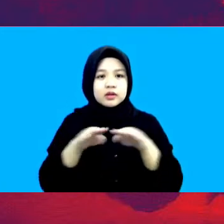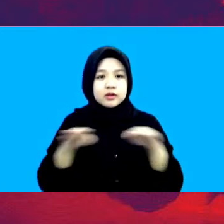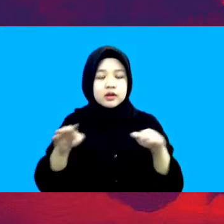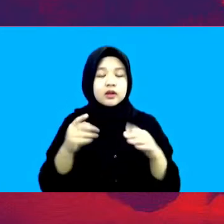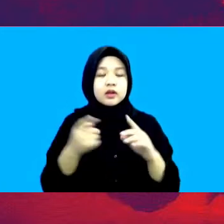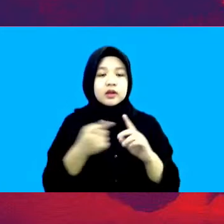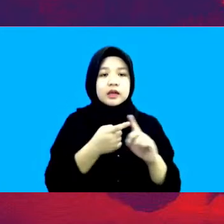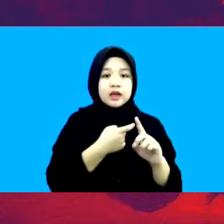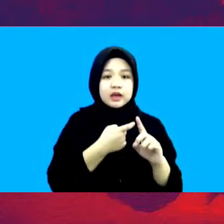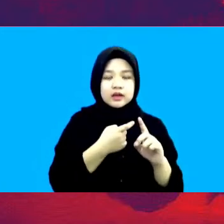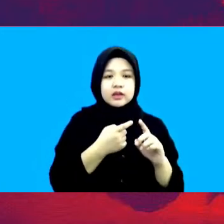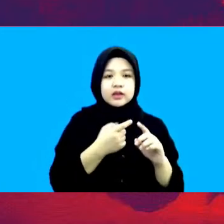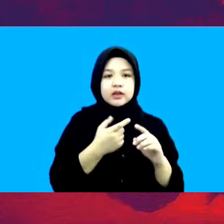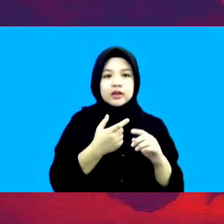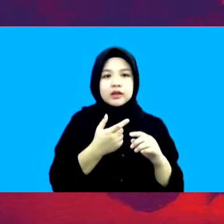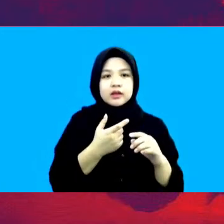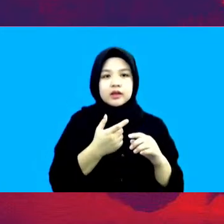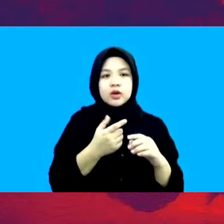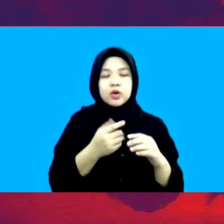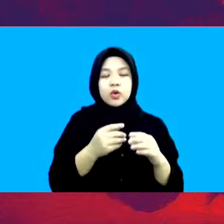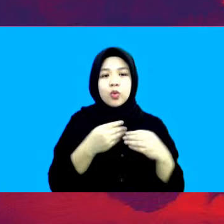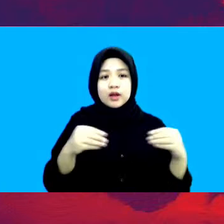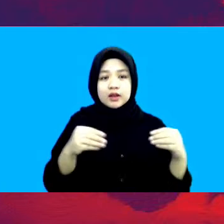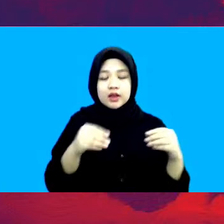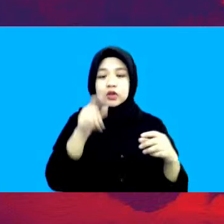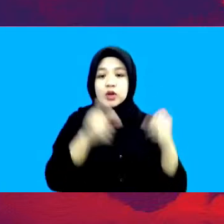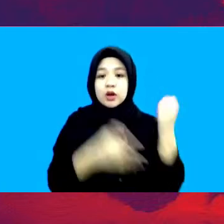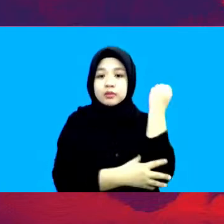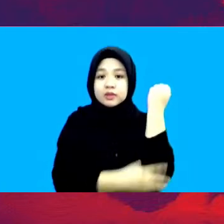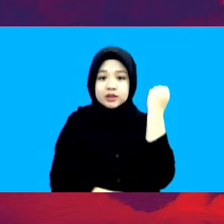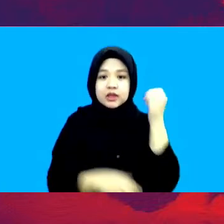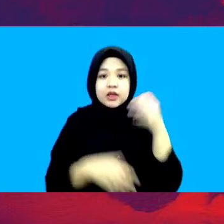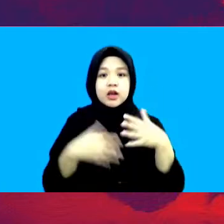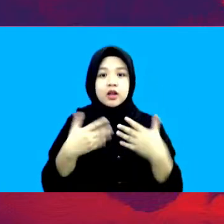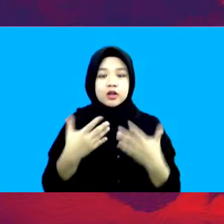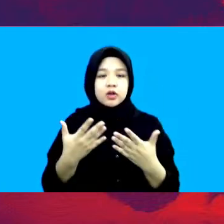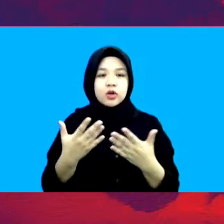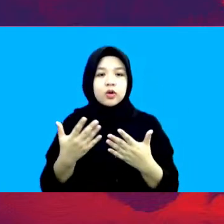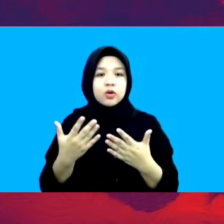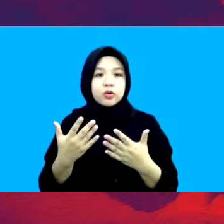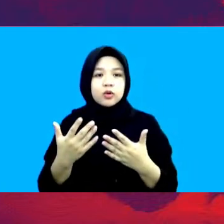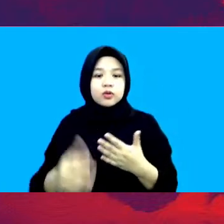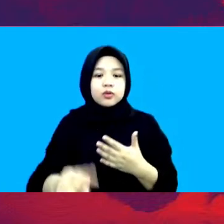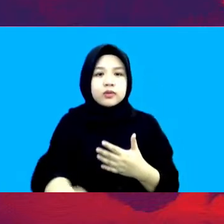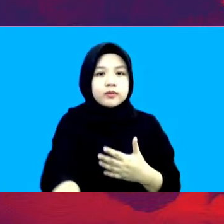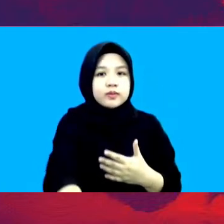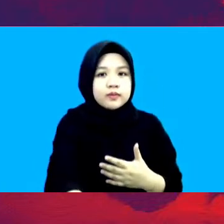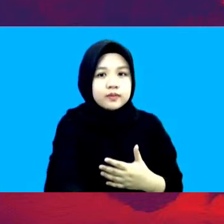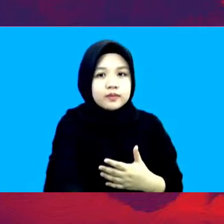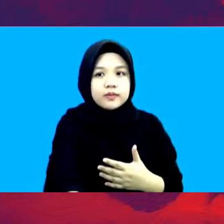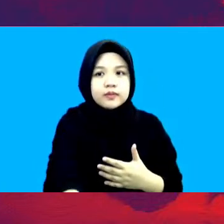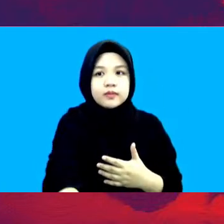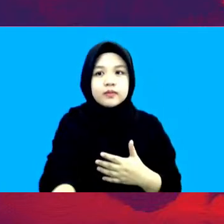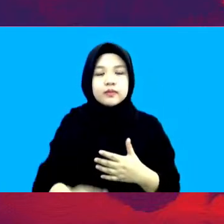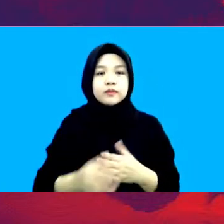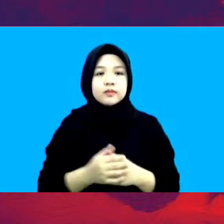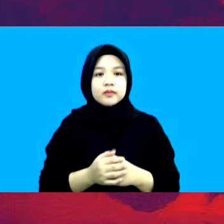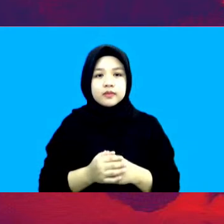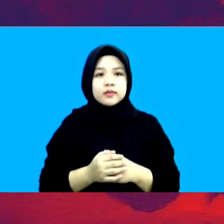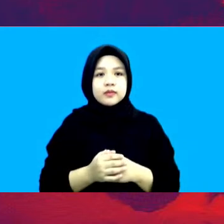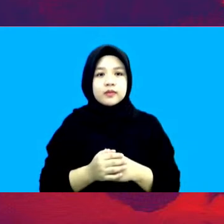Normalized shortfall to a power. Averaged up across all the poor people and the rich people, where the rich people have